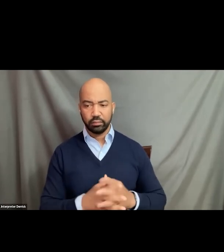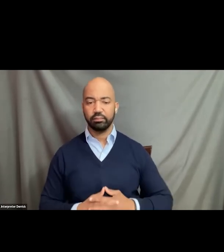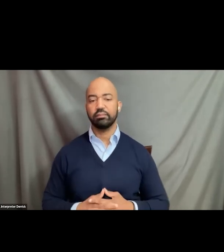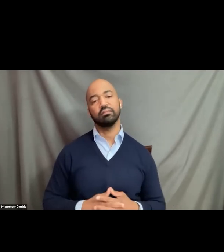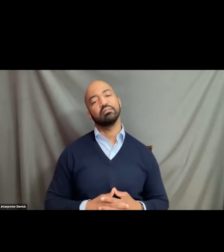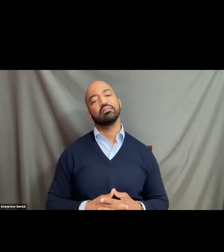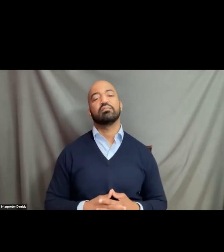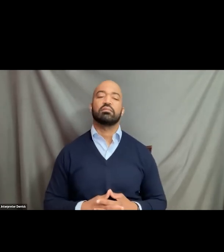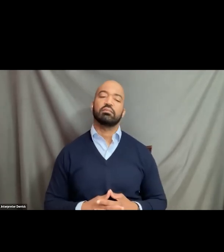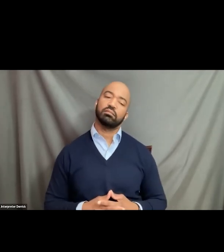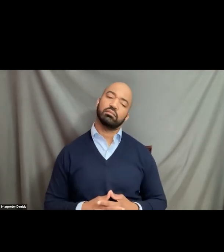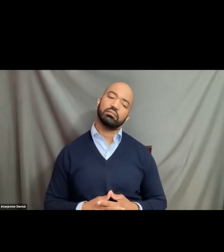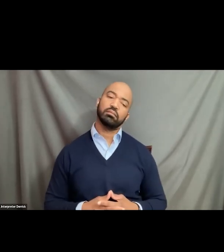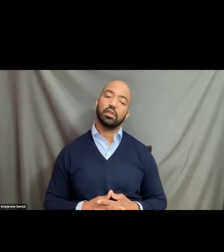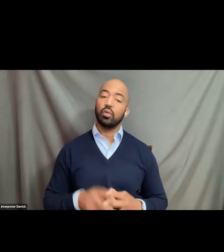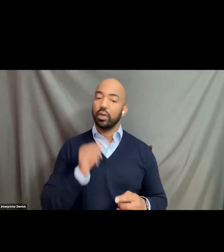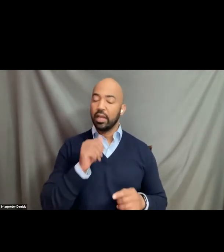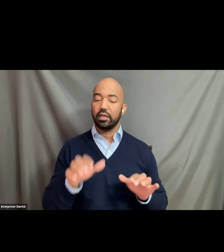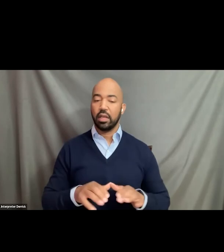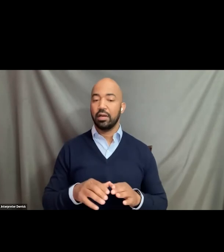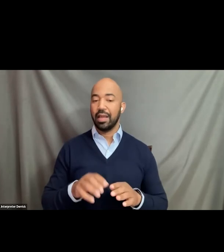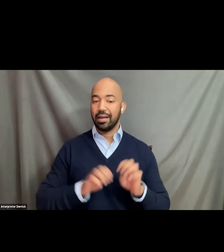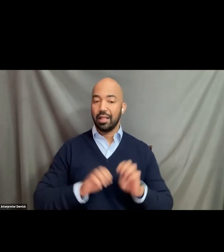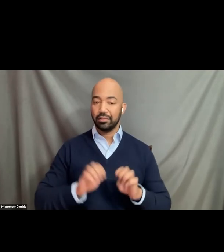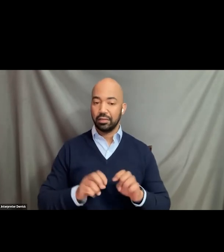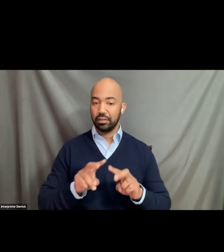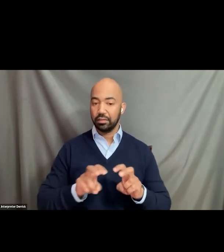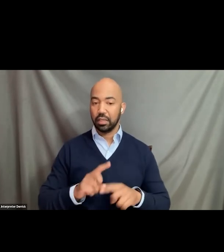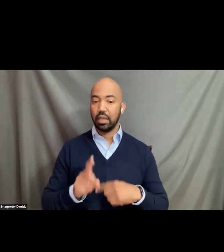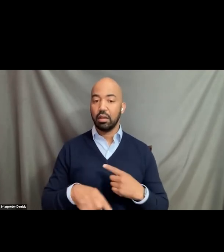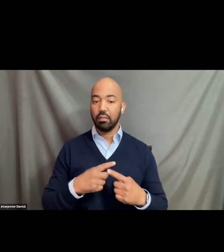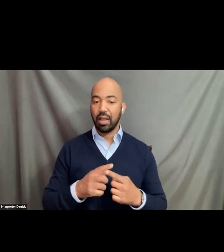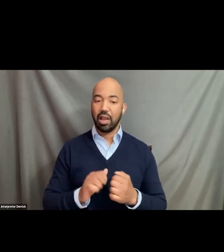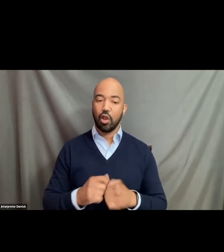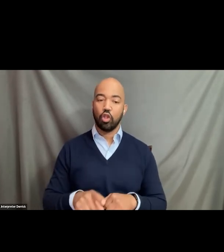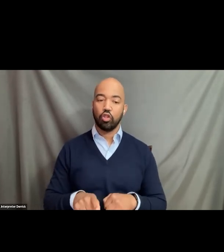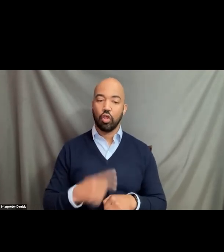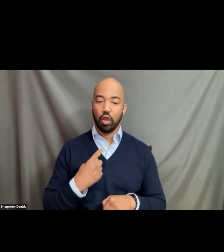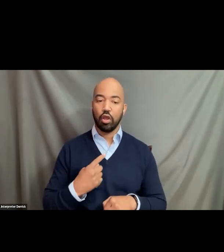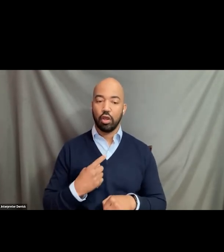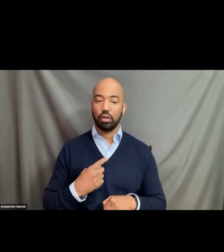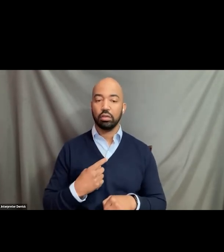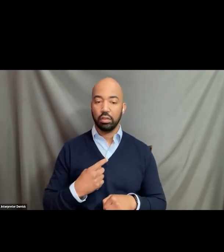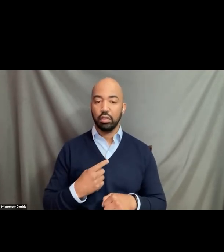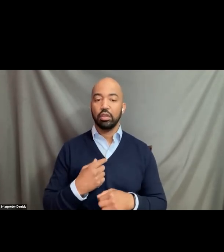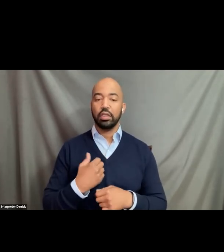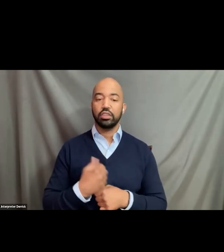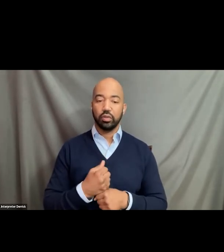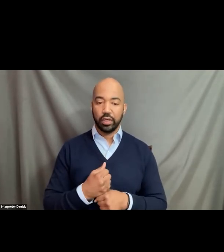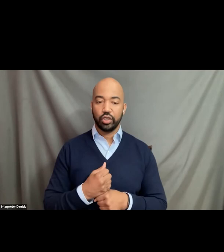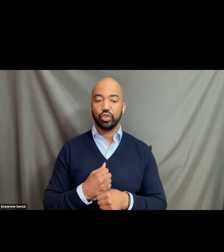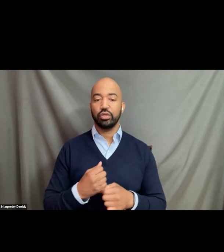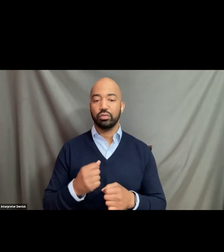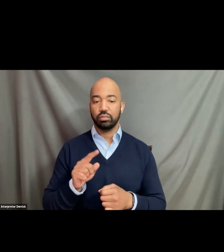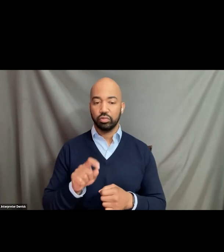we haven't done an analysis of how long the final aid generated descriptions usually are. Okay. That is,